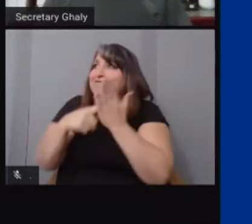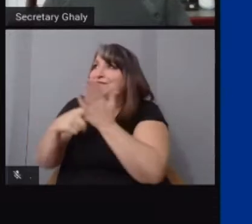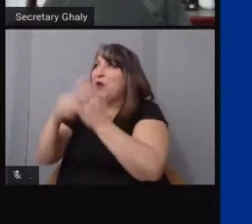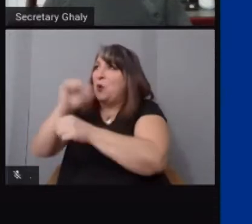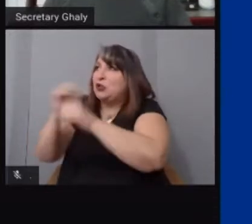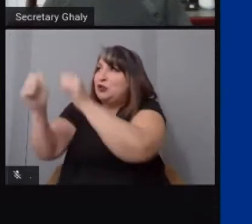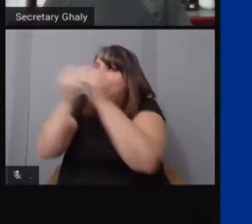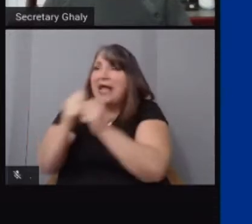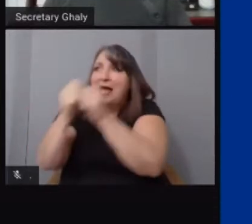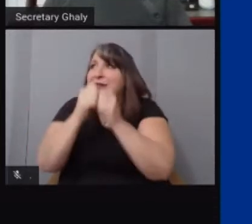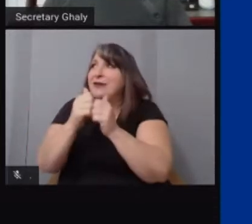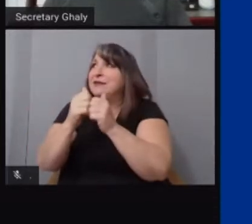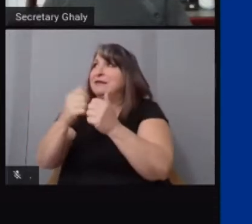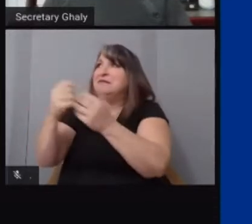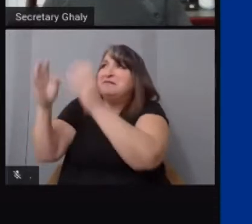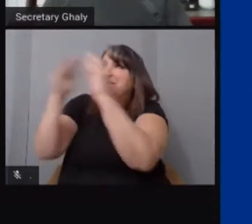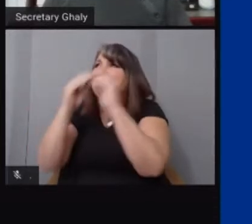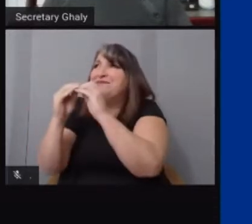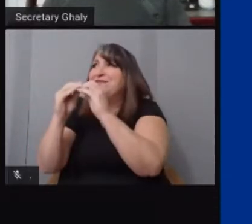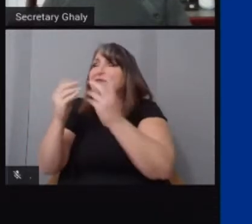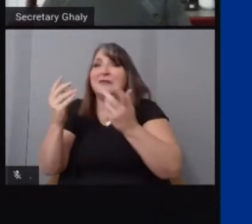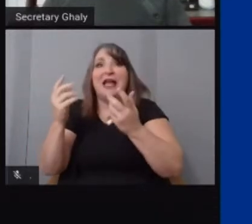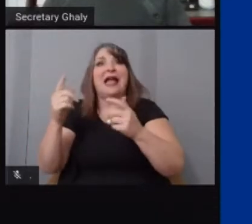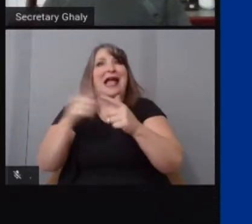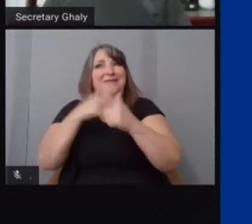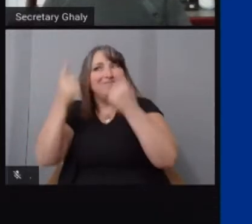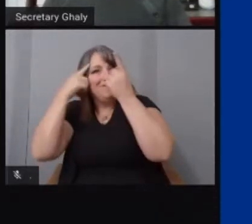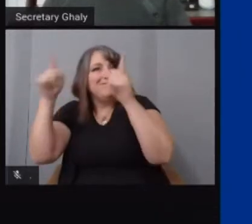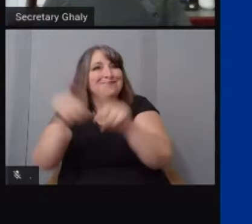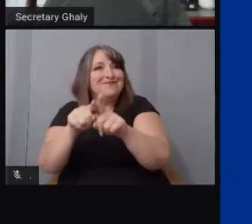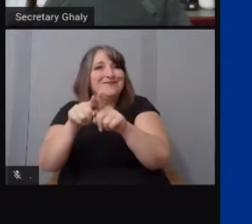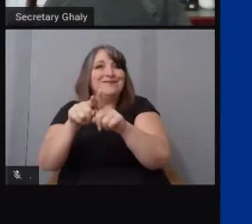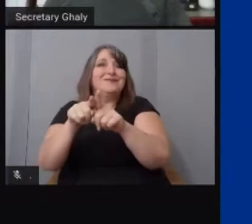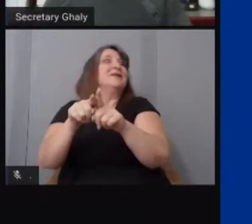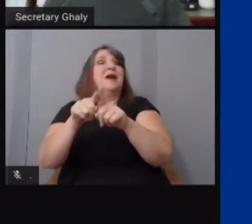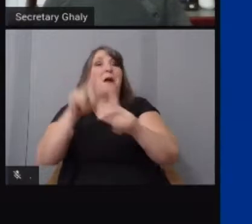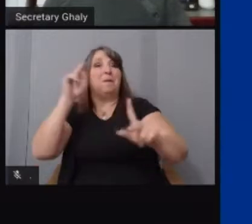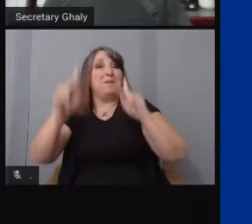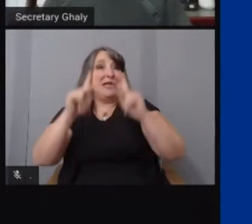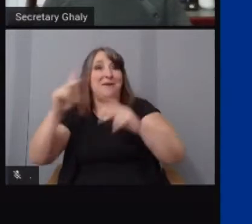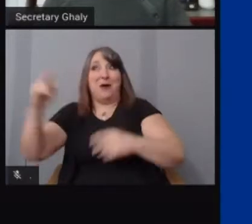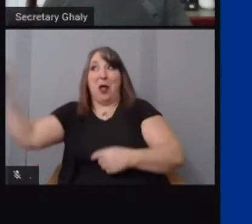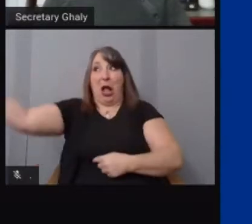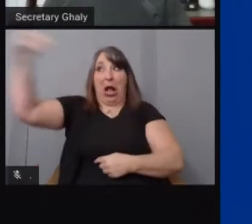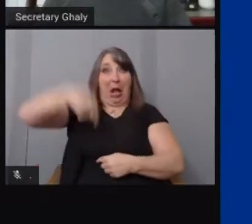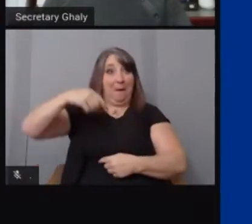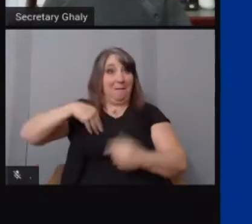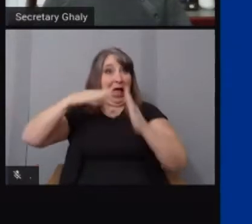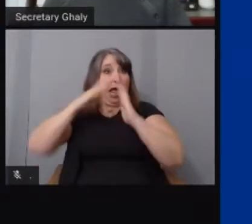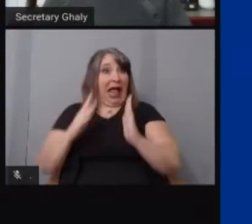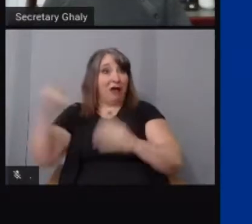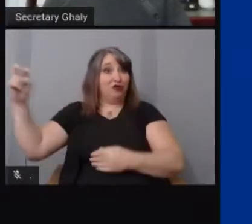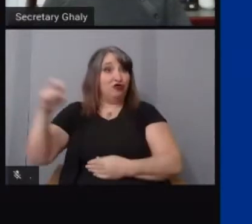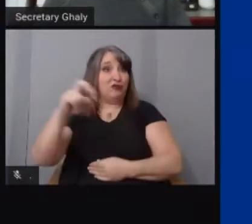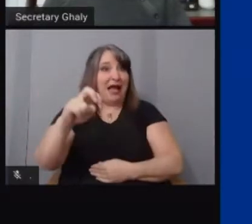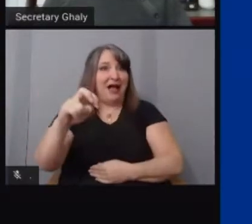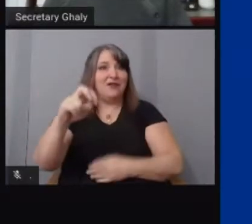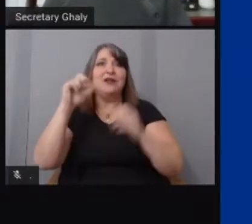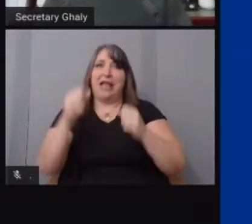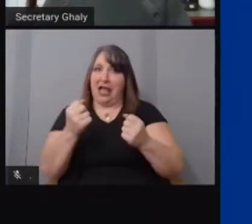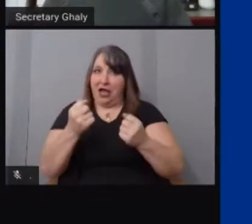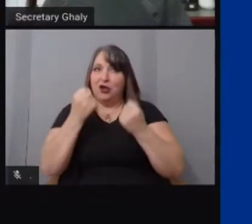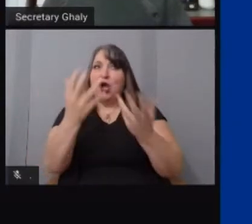of course, there's consensus that travel, having others travel to your home could potentially cause increased